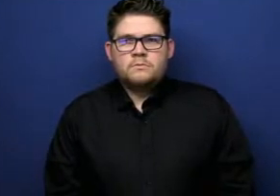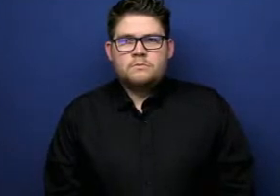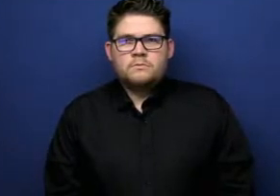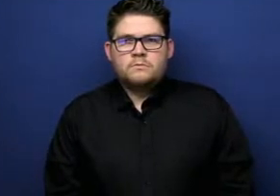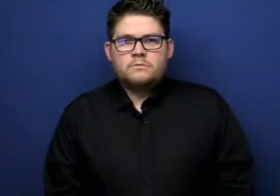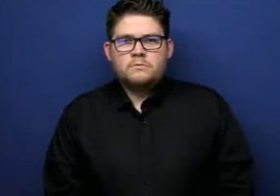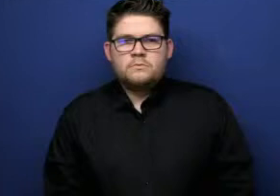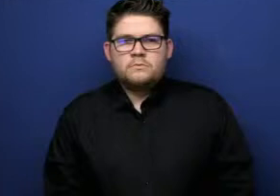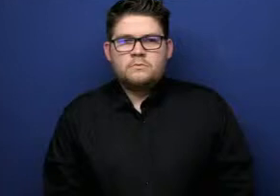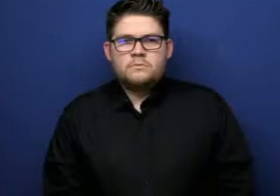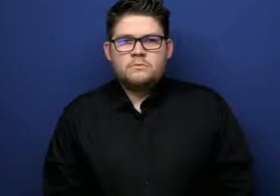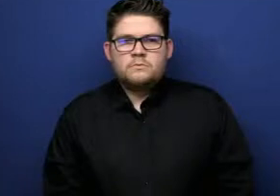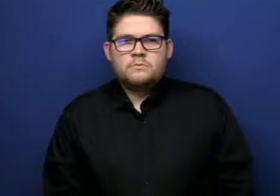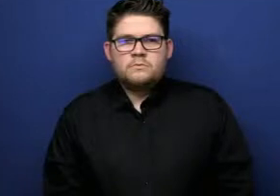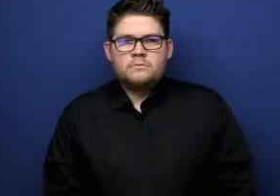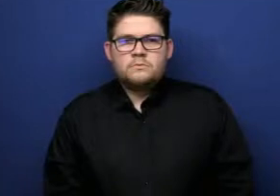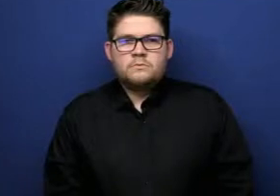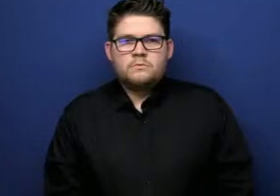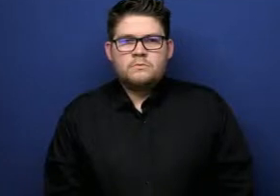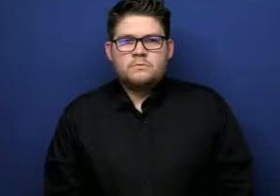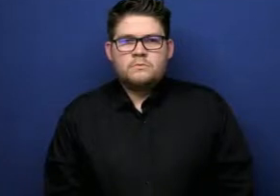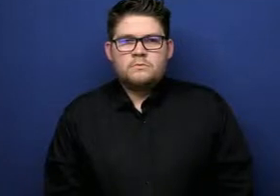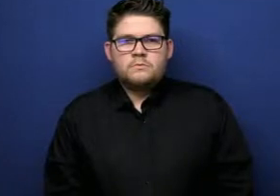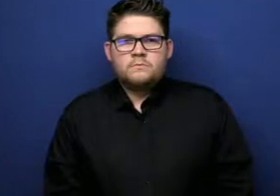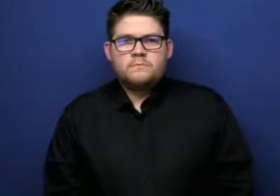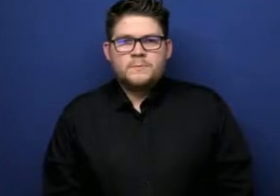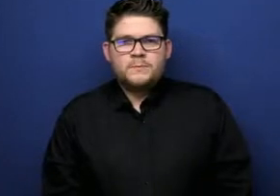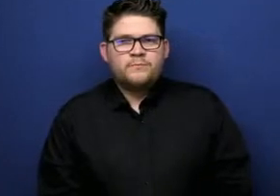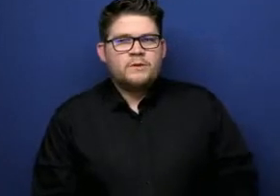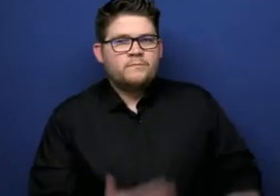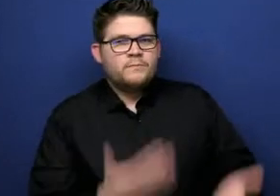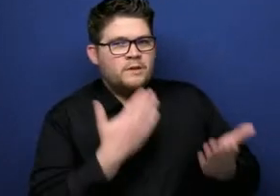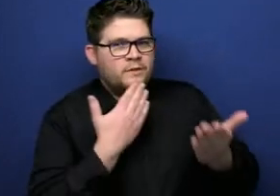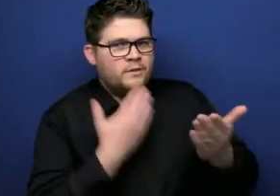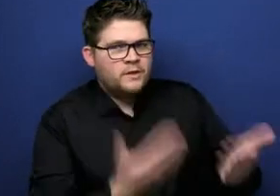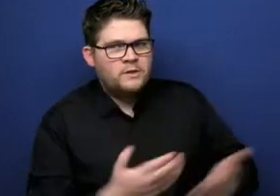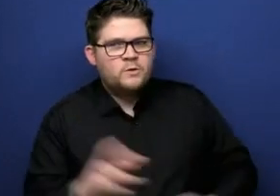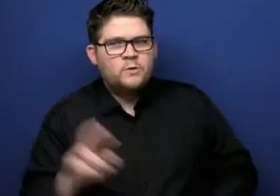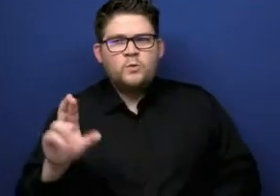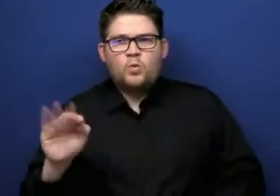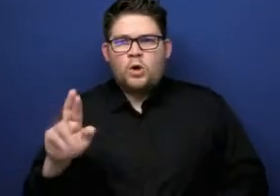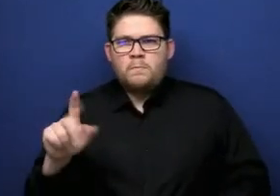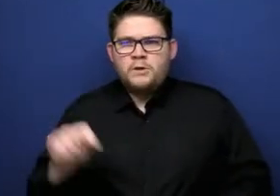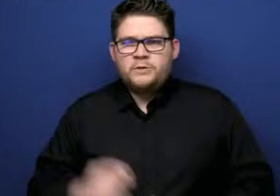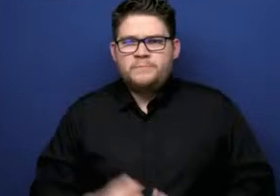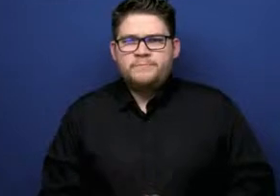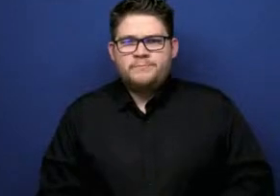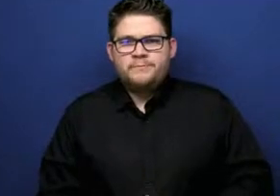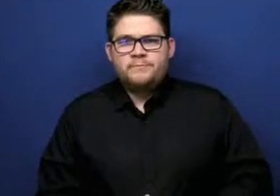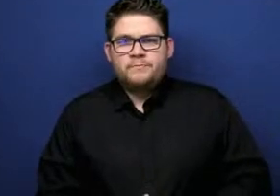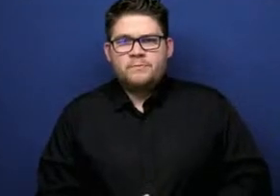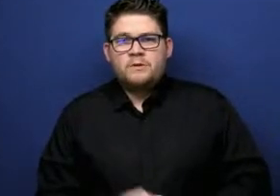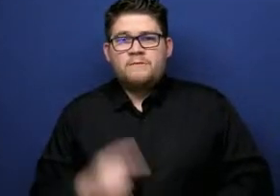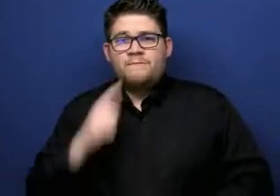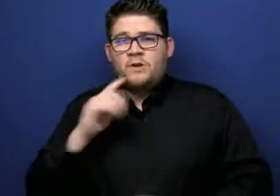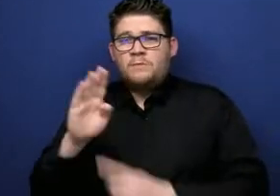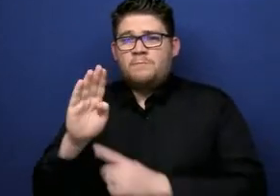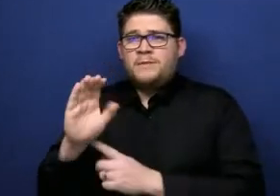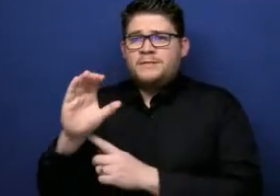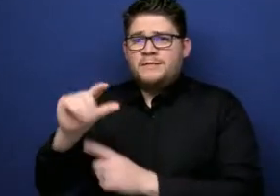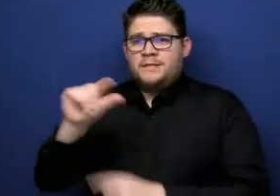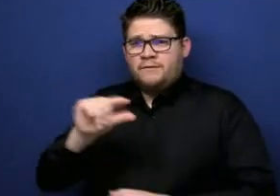Robert, and on behalf of the BC government, I will light the seventh candle, to honor the millions of